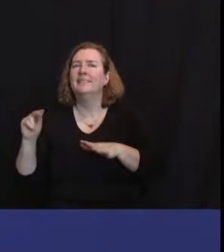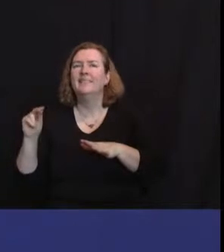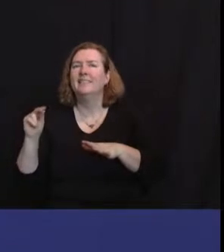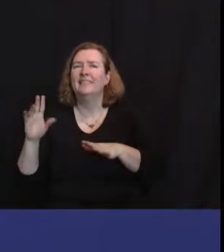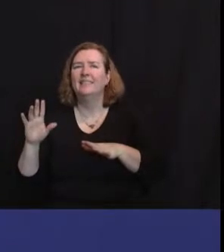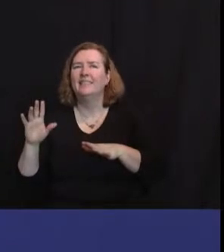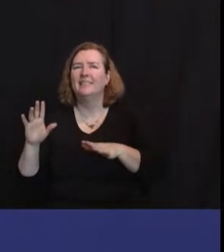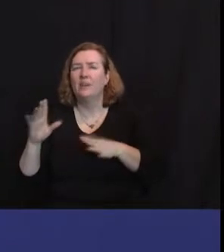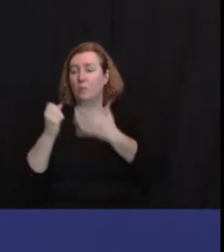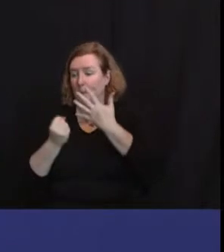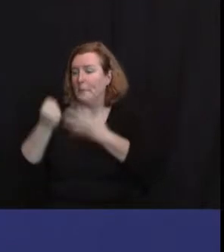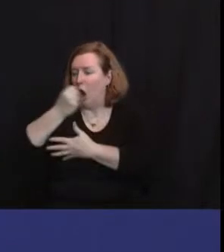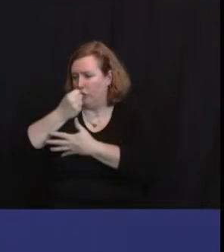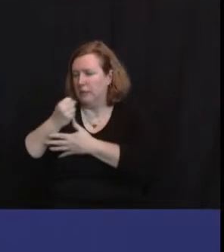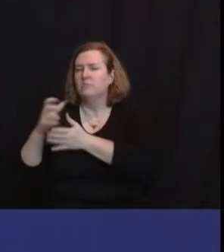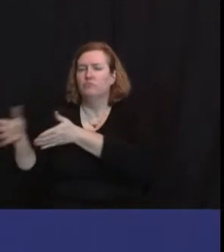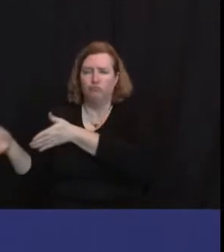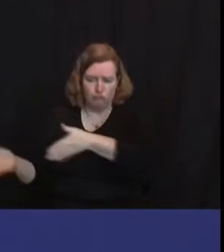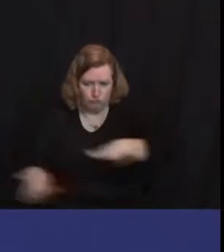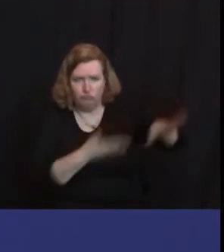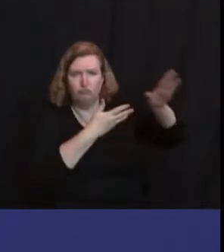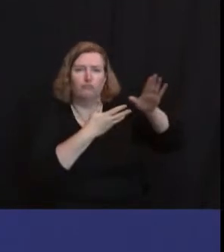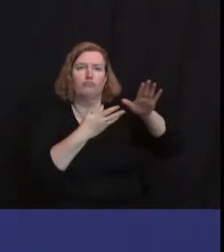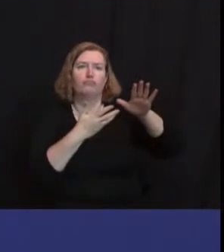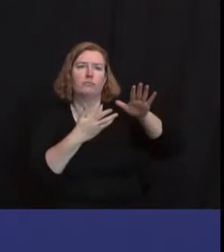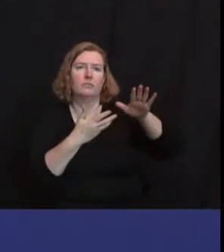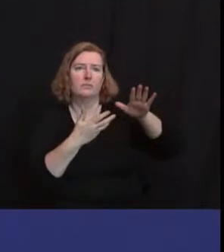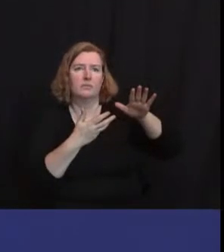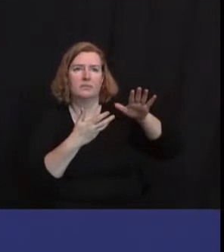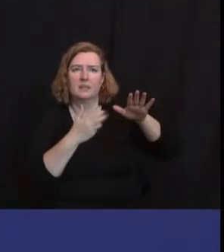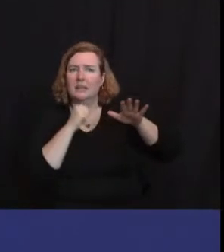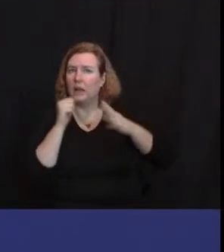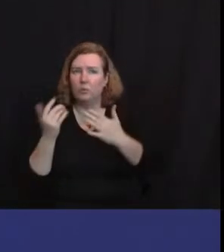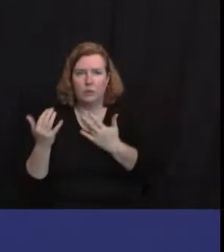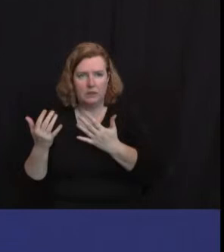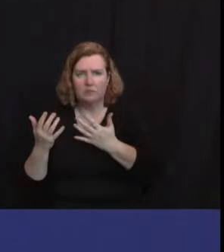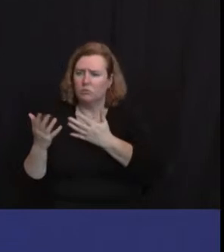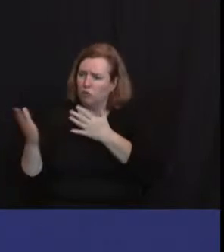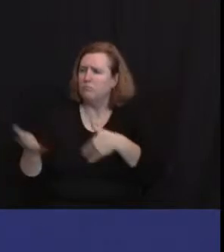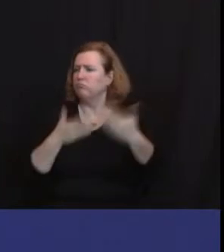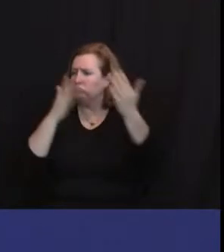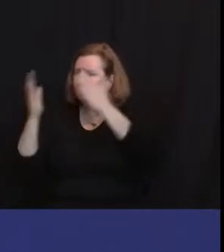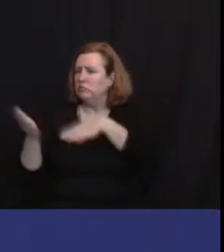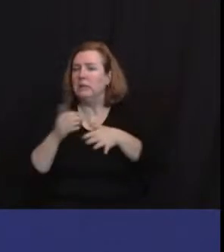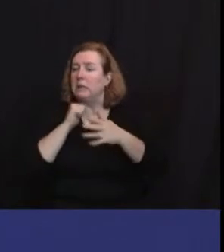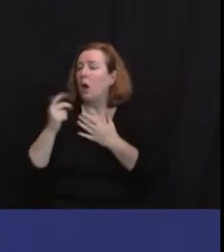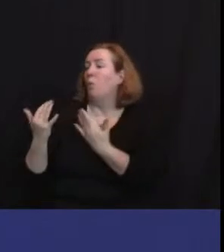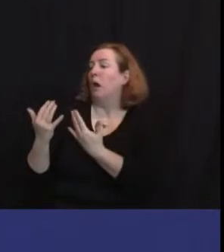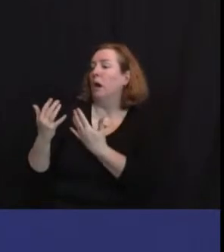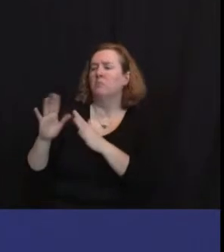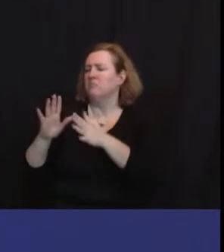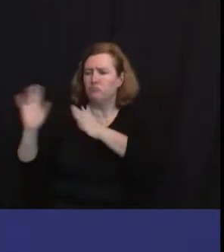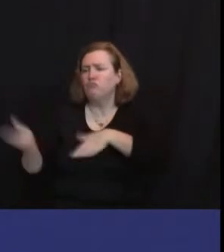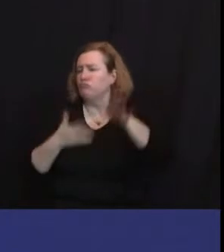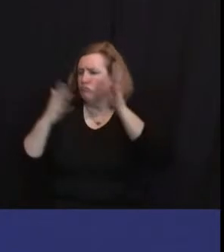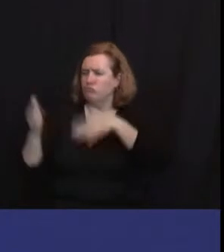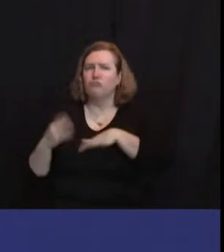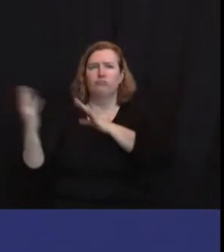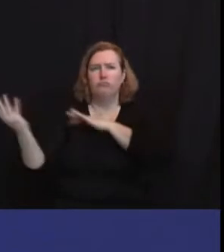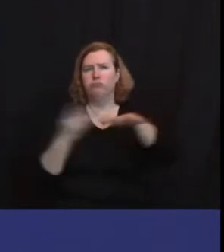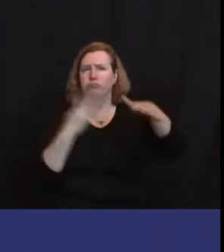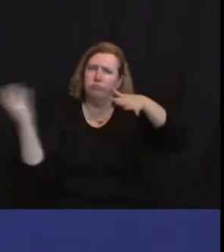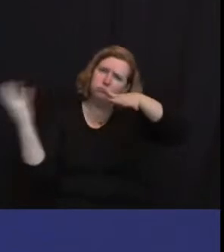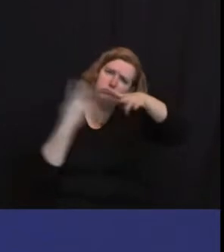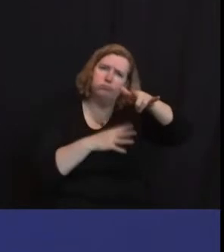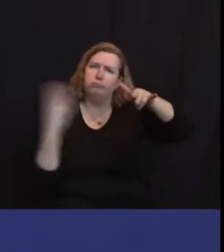waves. We're doing this because we want to give people some peace of mind, some certainty. The ability on that date would be to